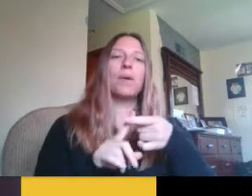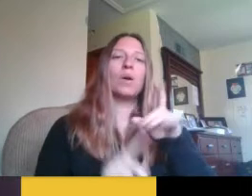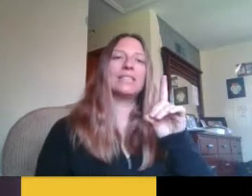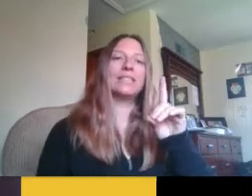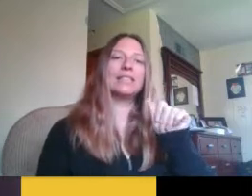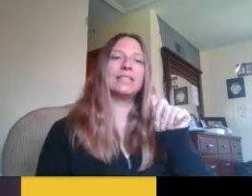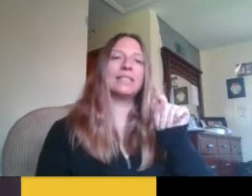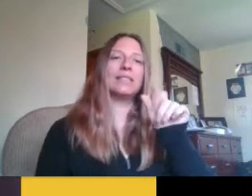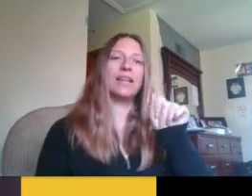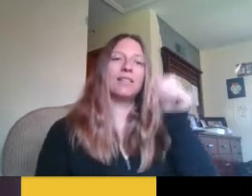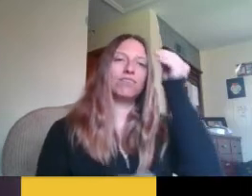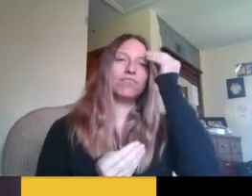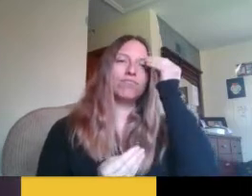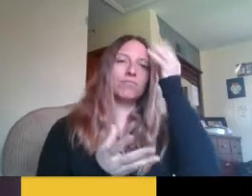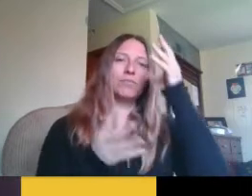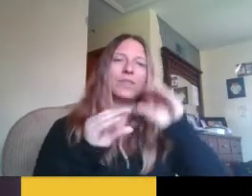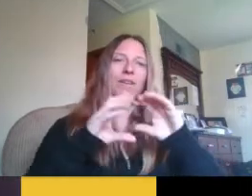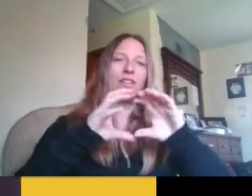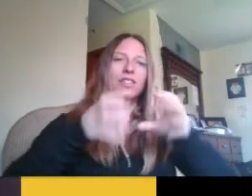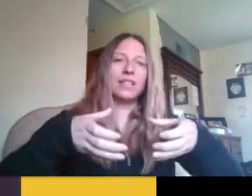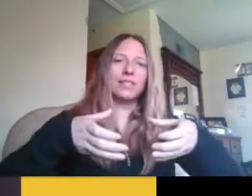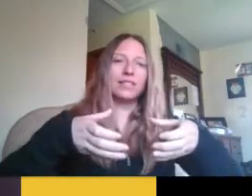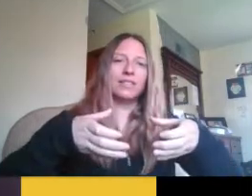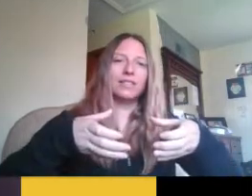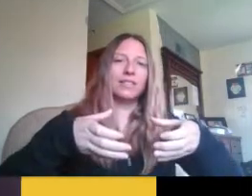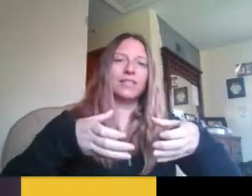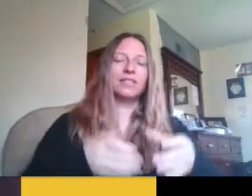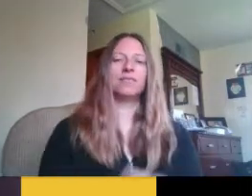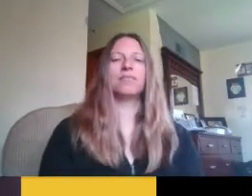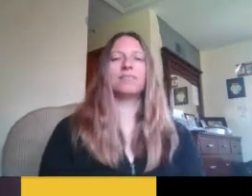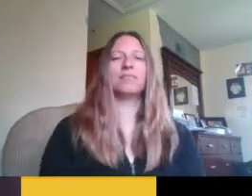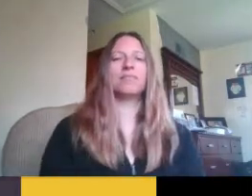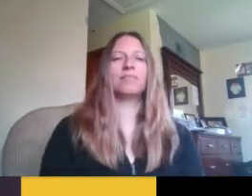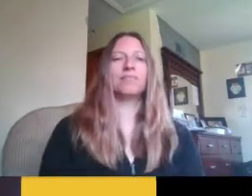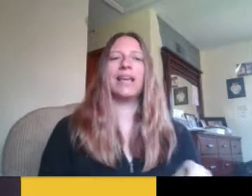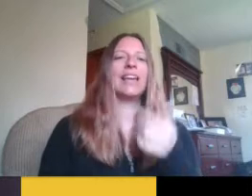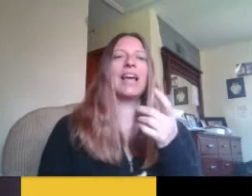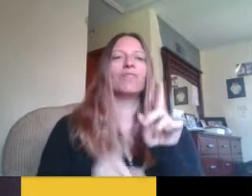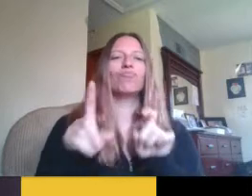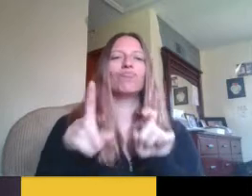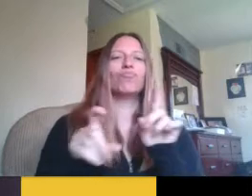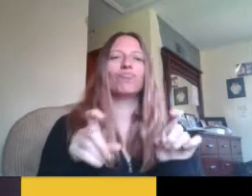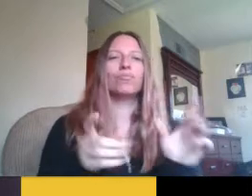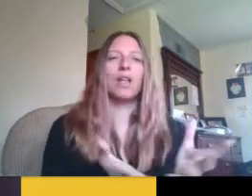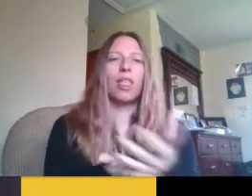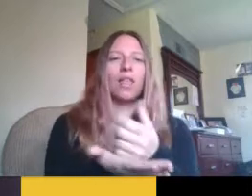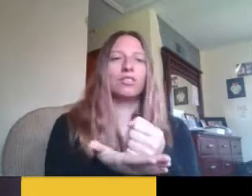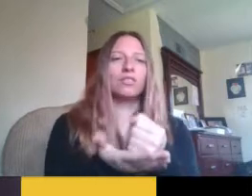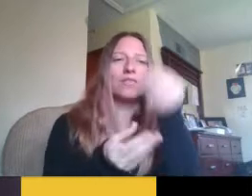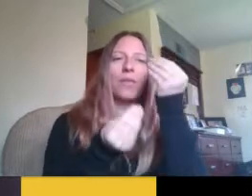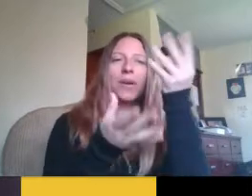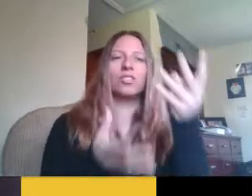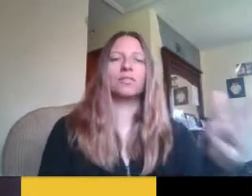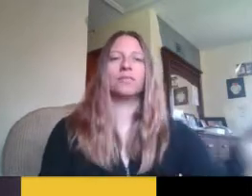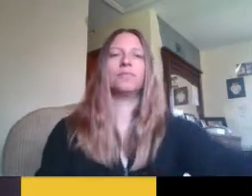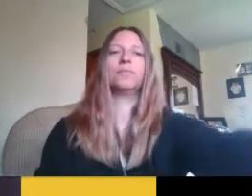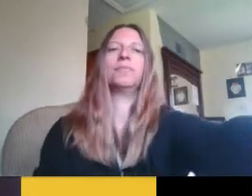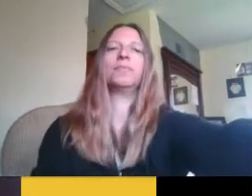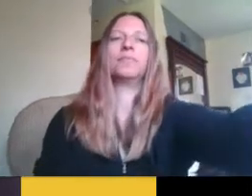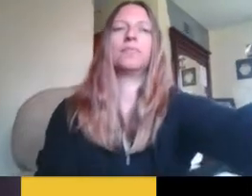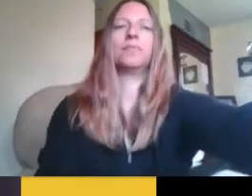results of scientific measurements, or surveys, or other data collection methods. For example, you might record the ages of each member